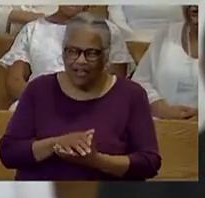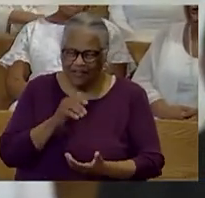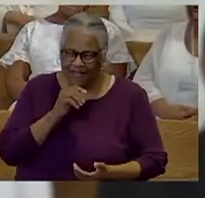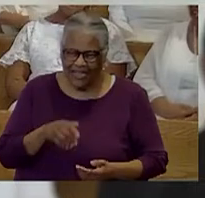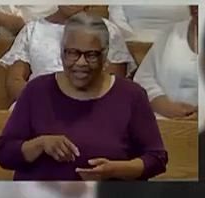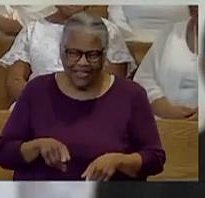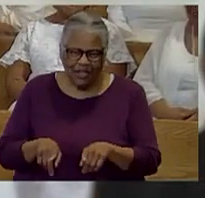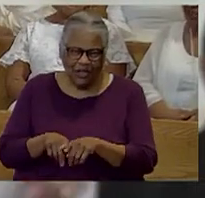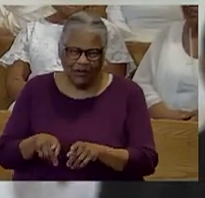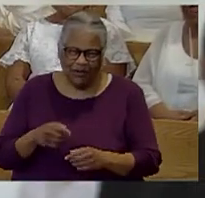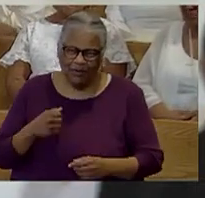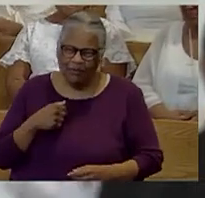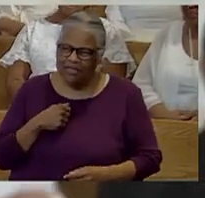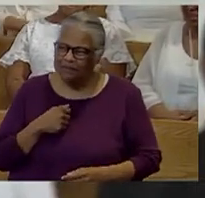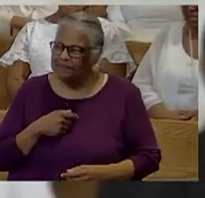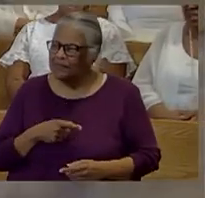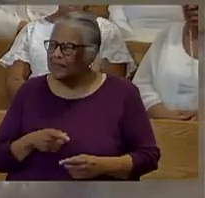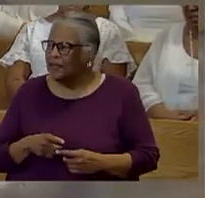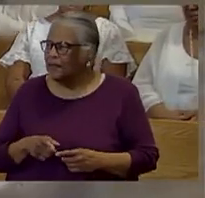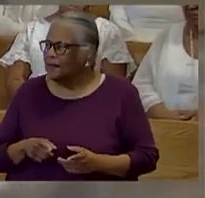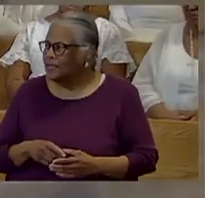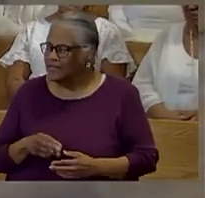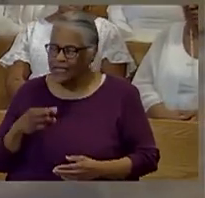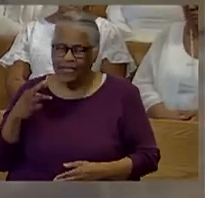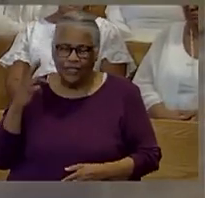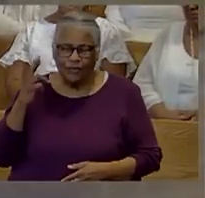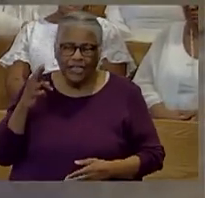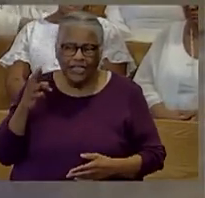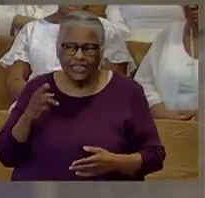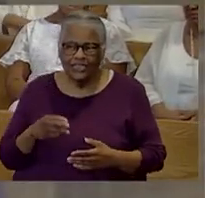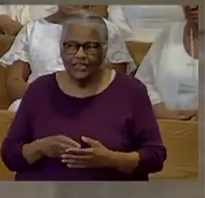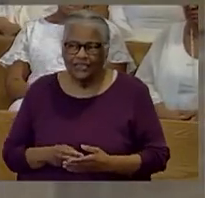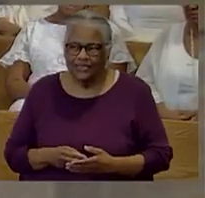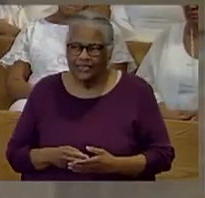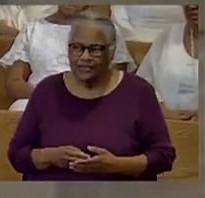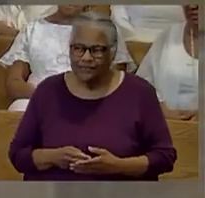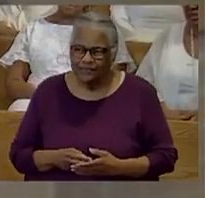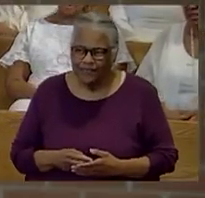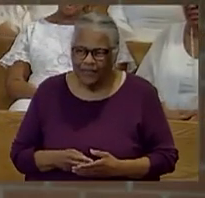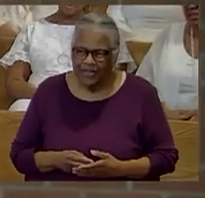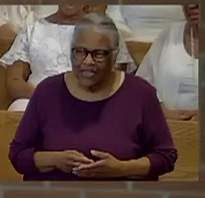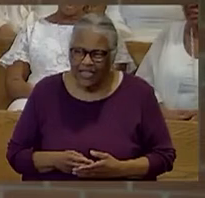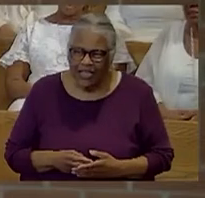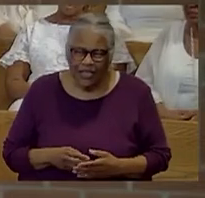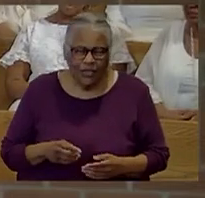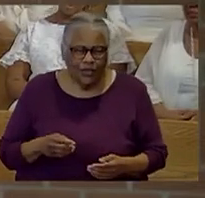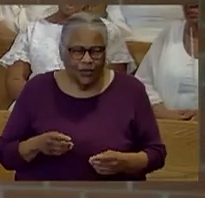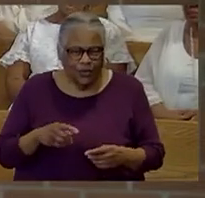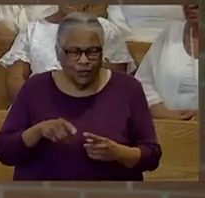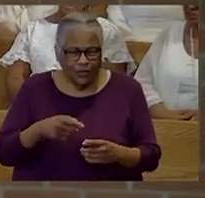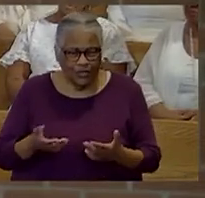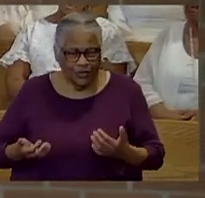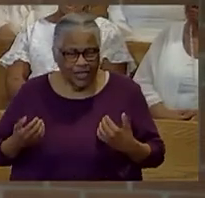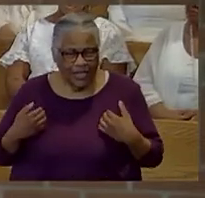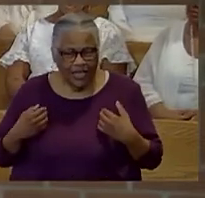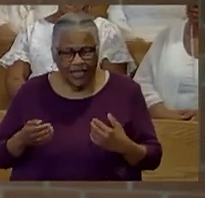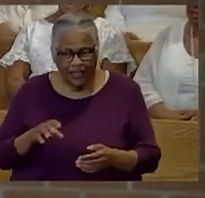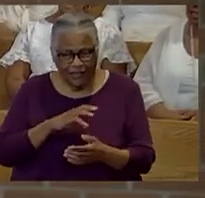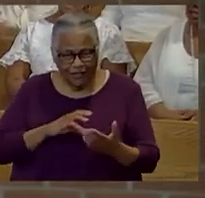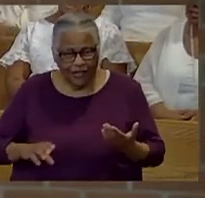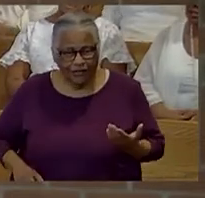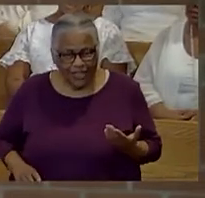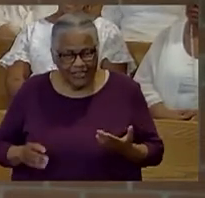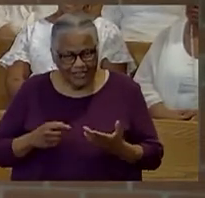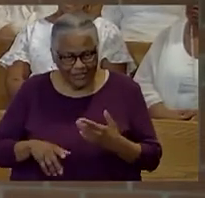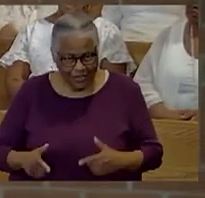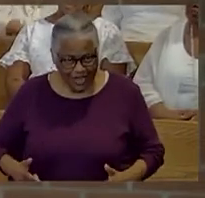reality of what really will happen. But I want to let you know that when you have Christ in your life, you confess